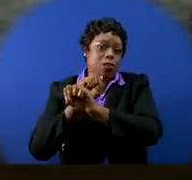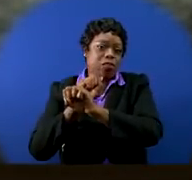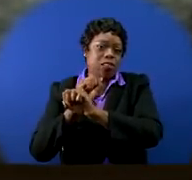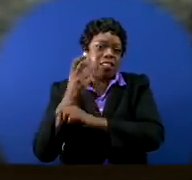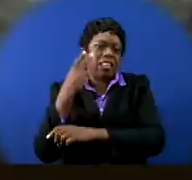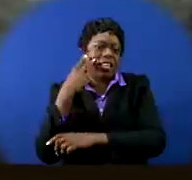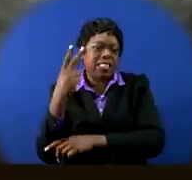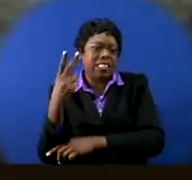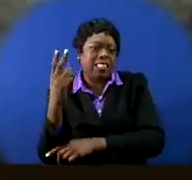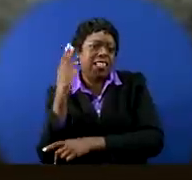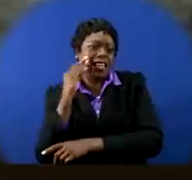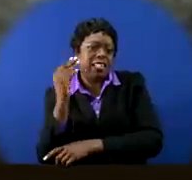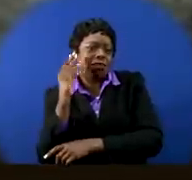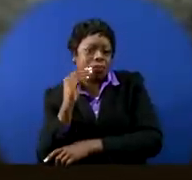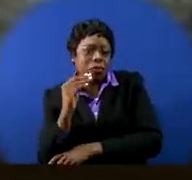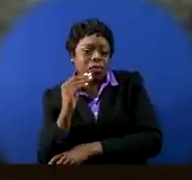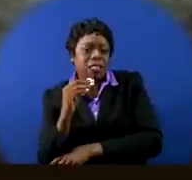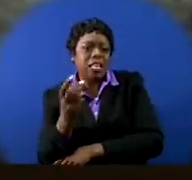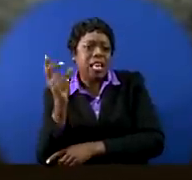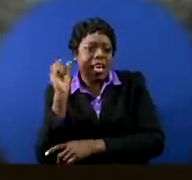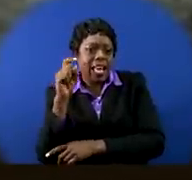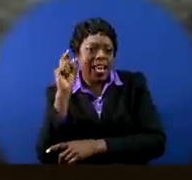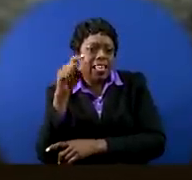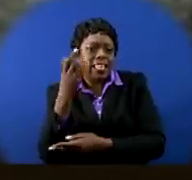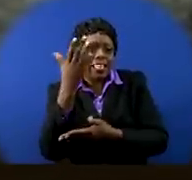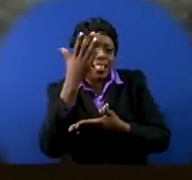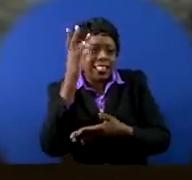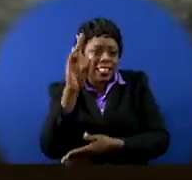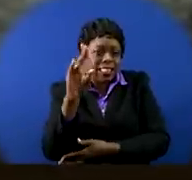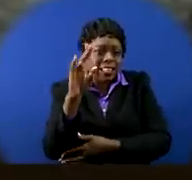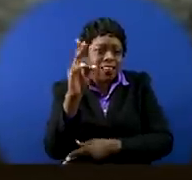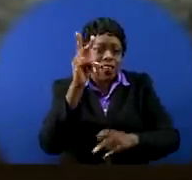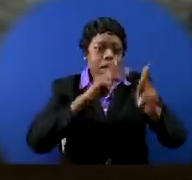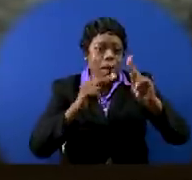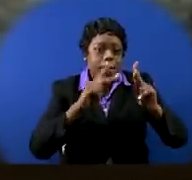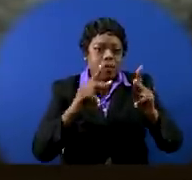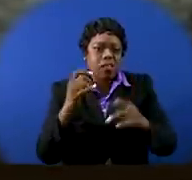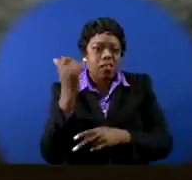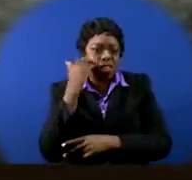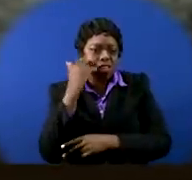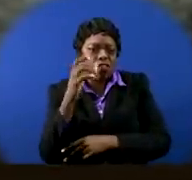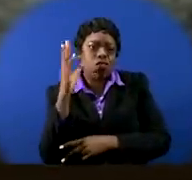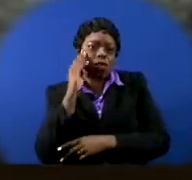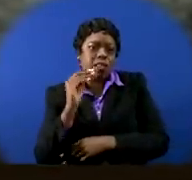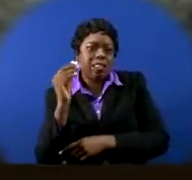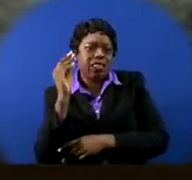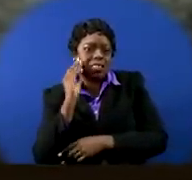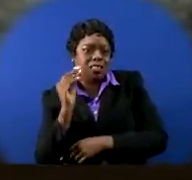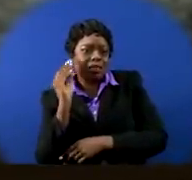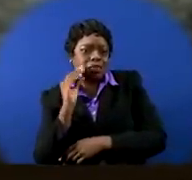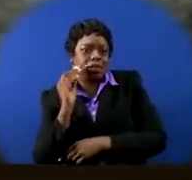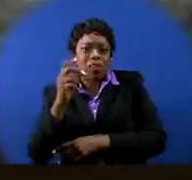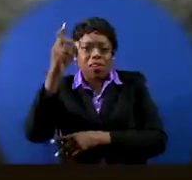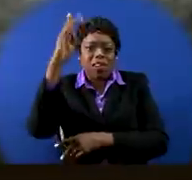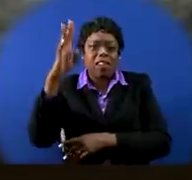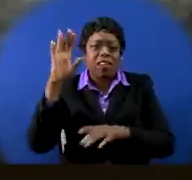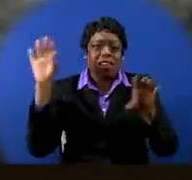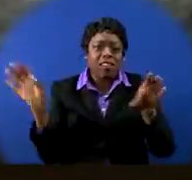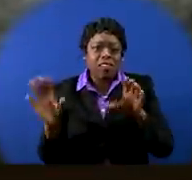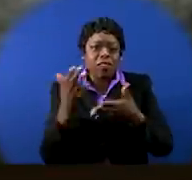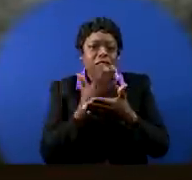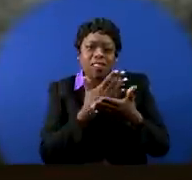section. Now, I don't need everybody, but I need 7 people in every section who've ever seen God do something for you